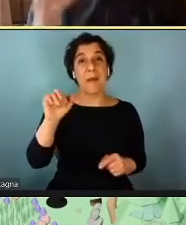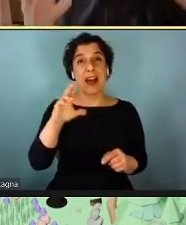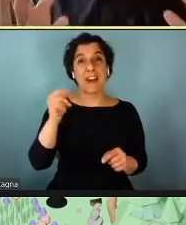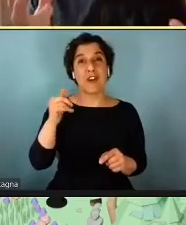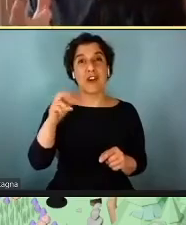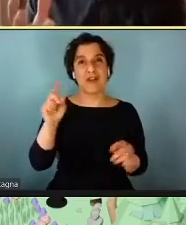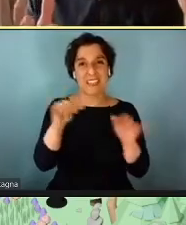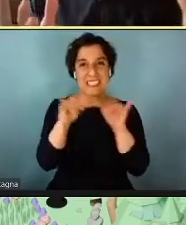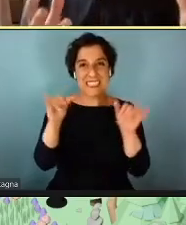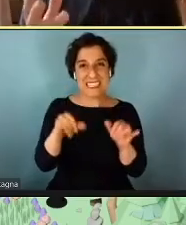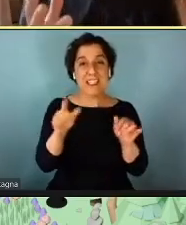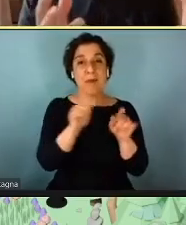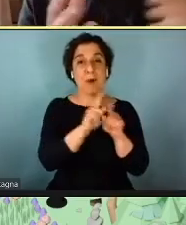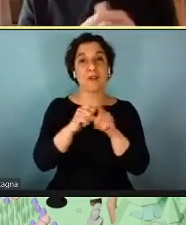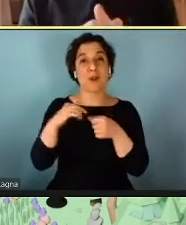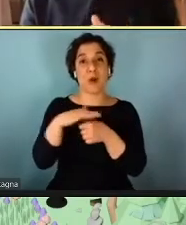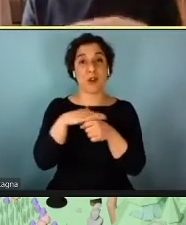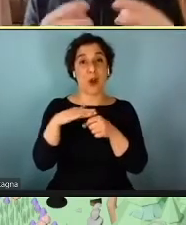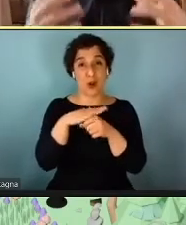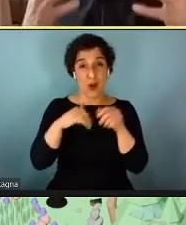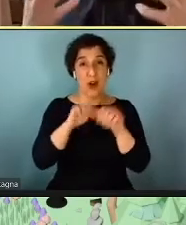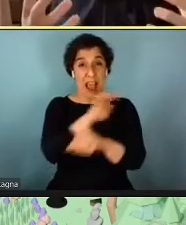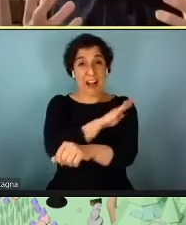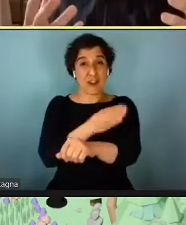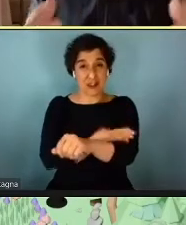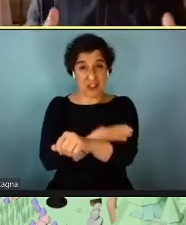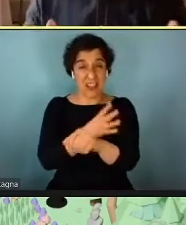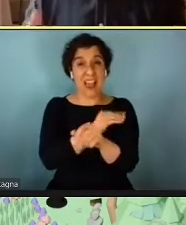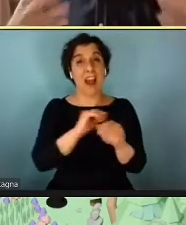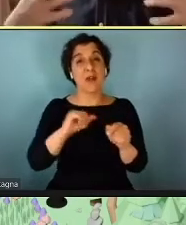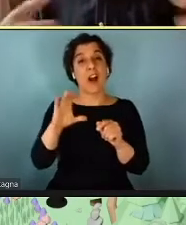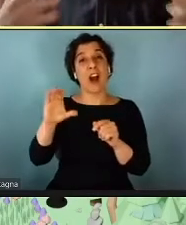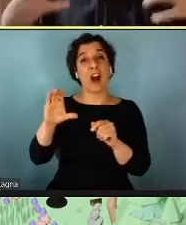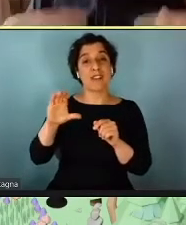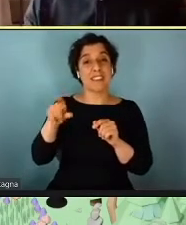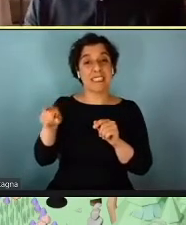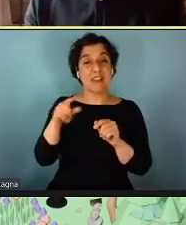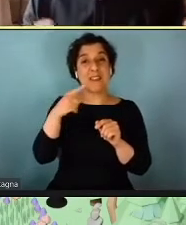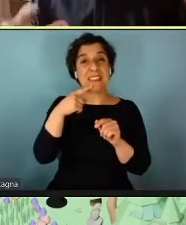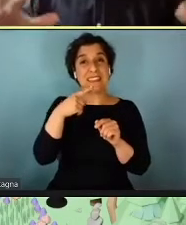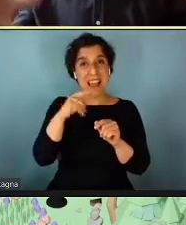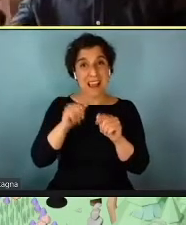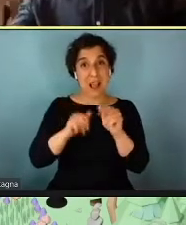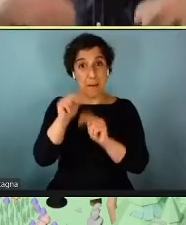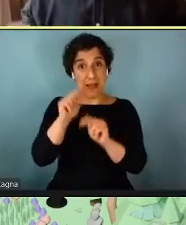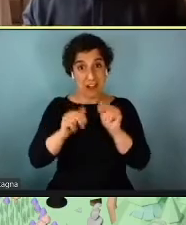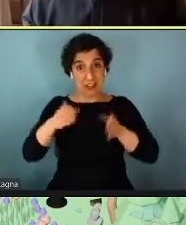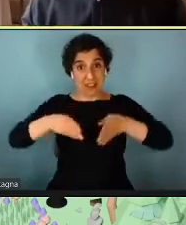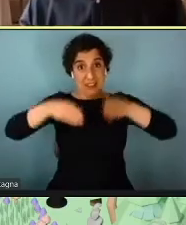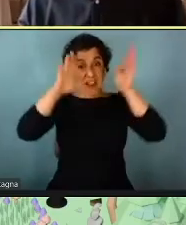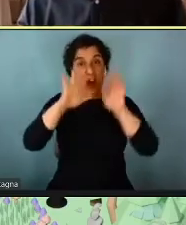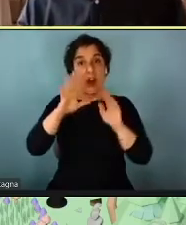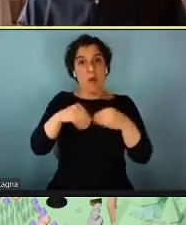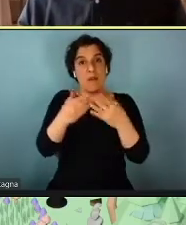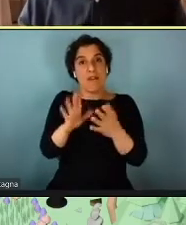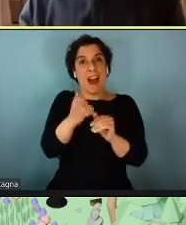and building, as Cristina was saying, kind of building as providing their own energy also is